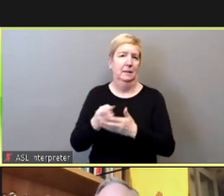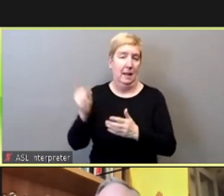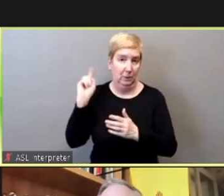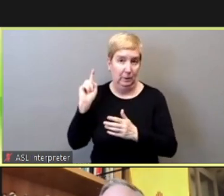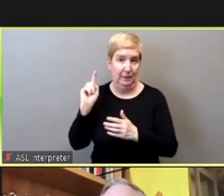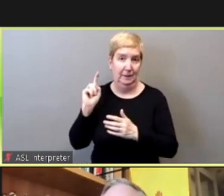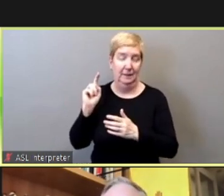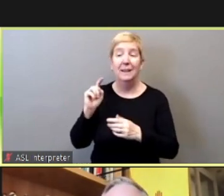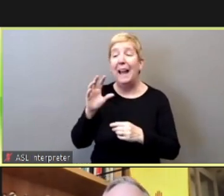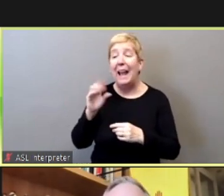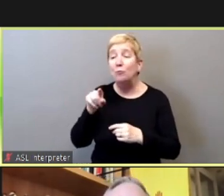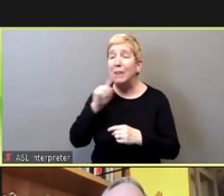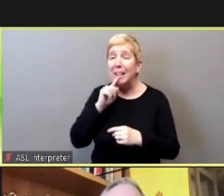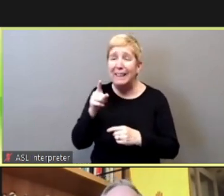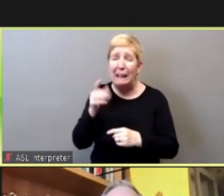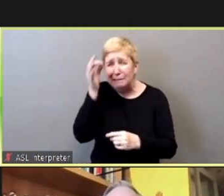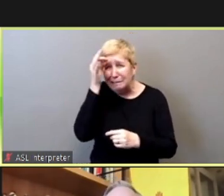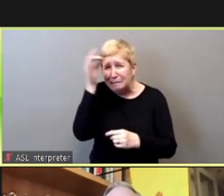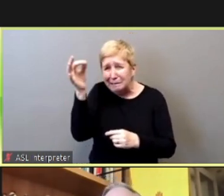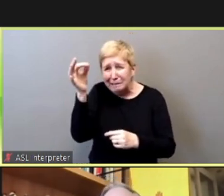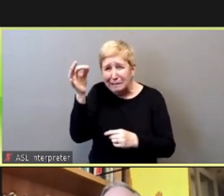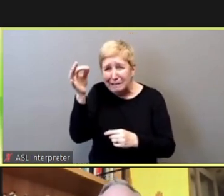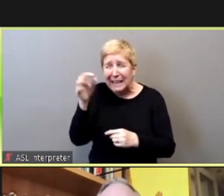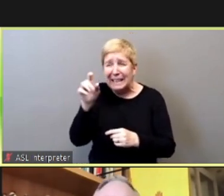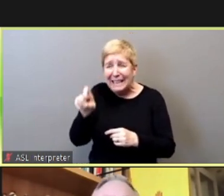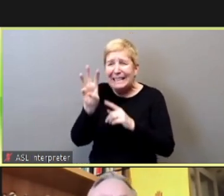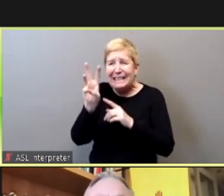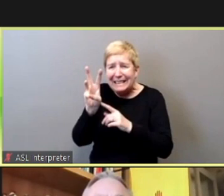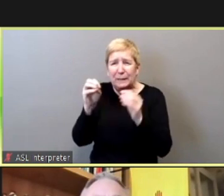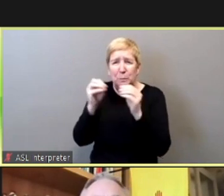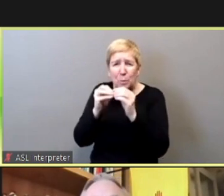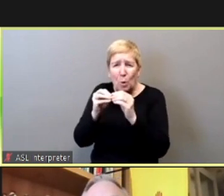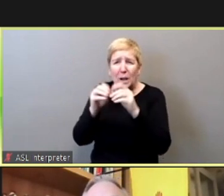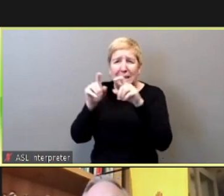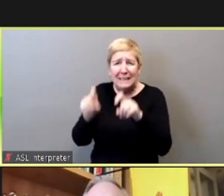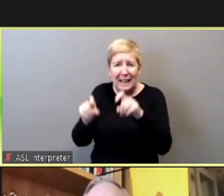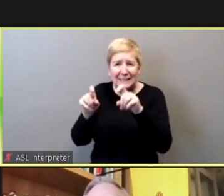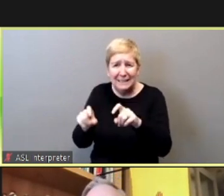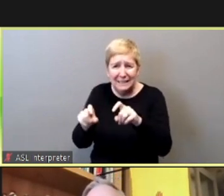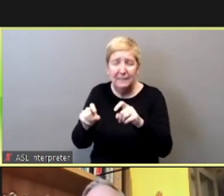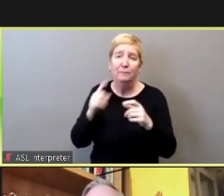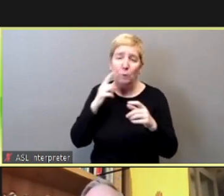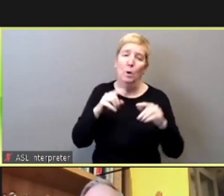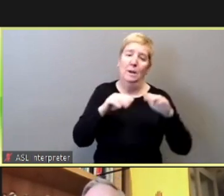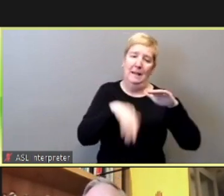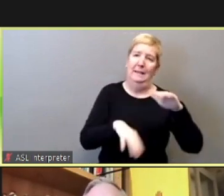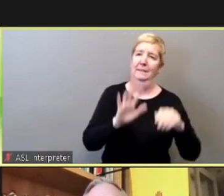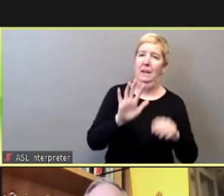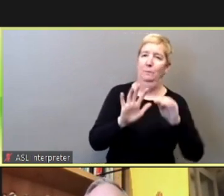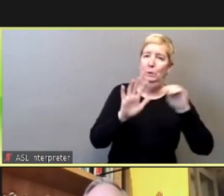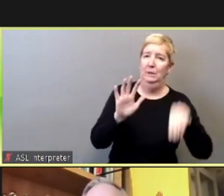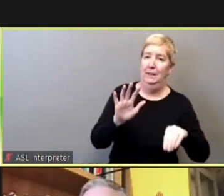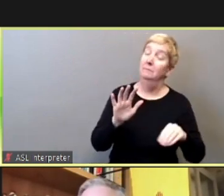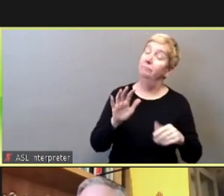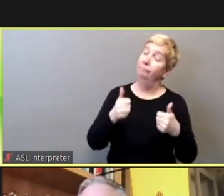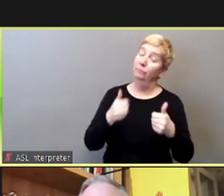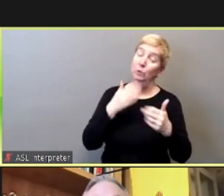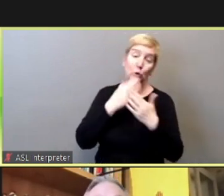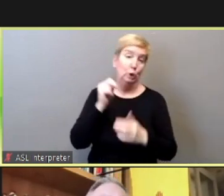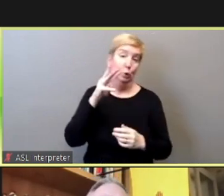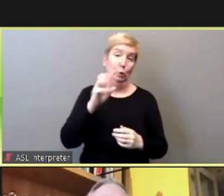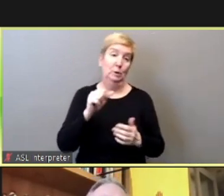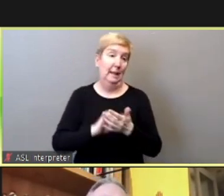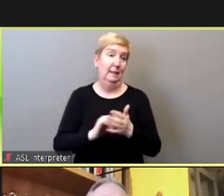were only 6 tests short of doing enough to stay below the test positivity rate of 5%. So that's very good news. First time we've had